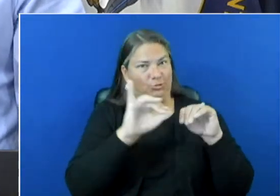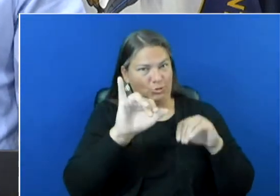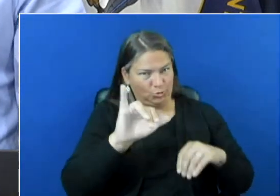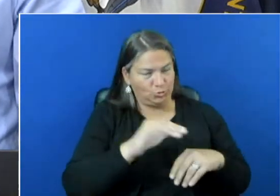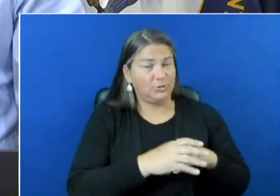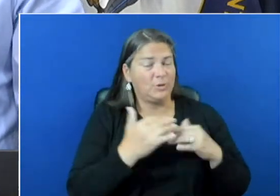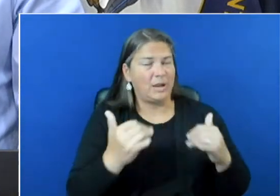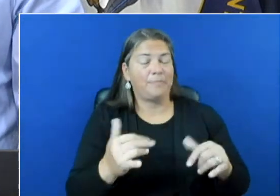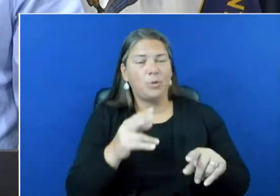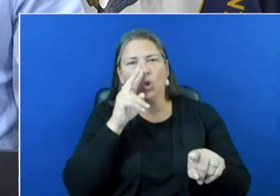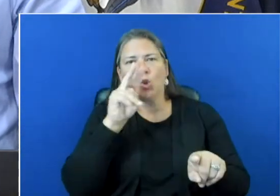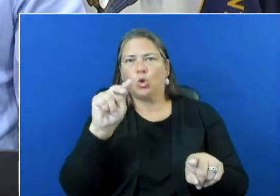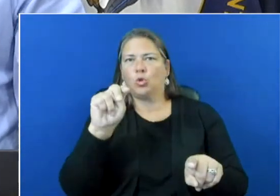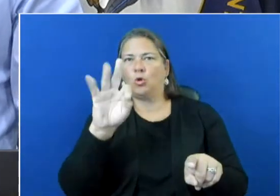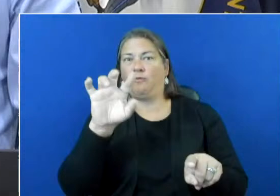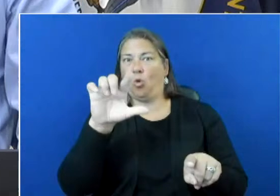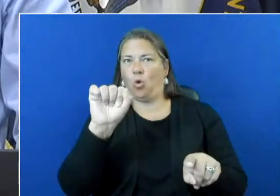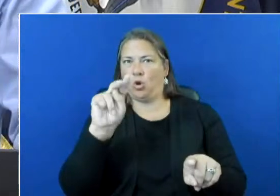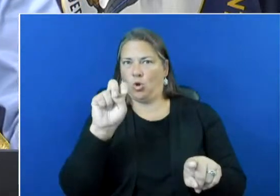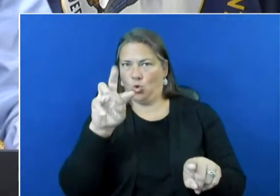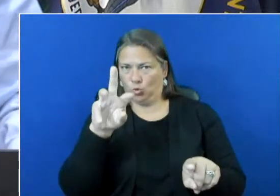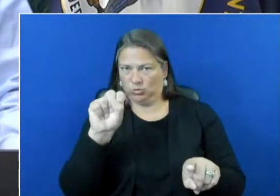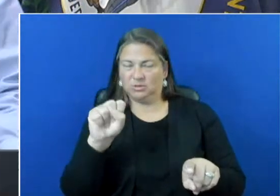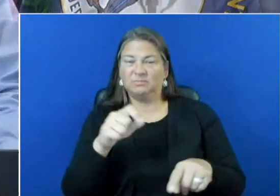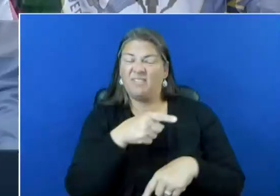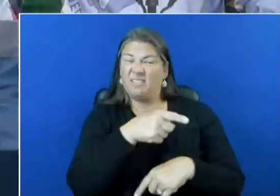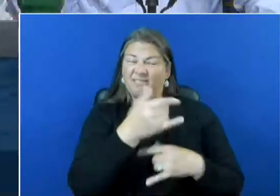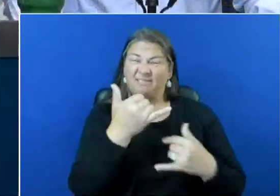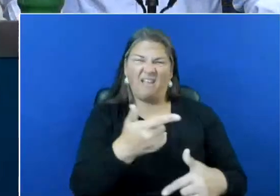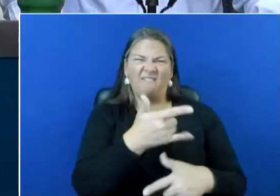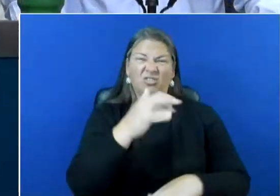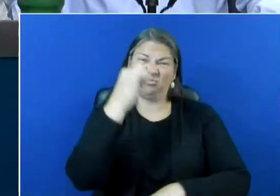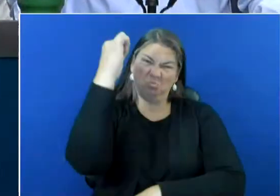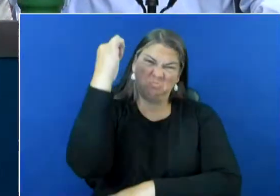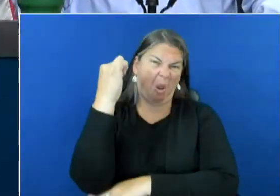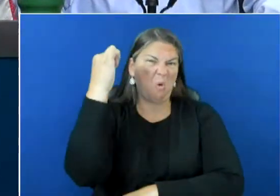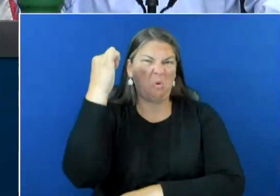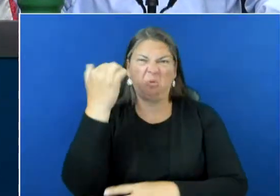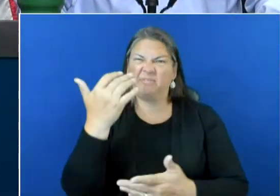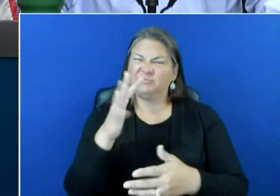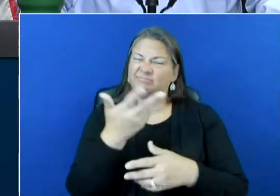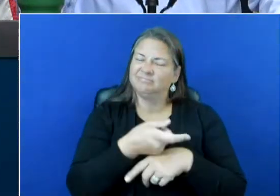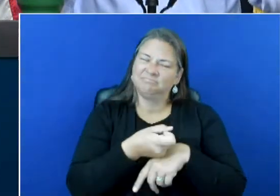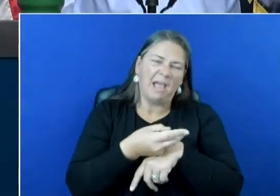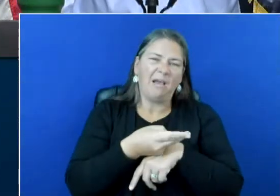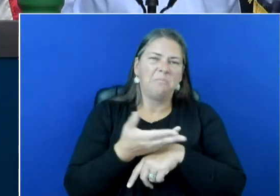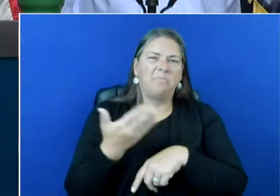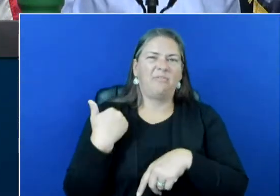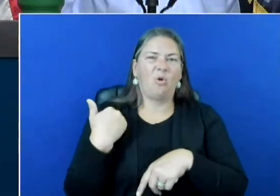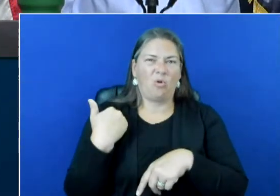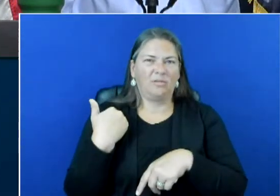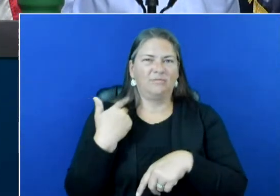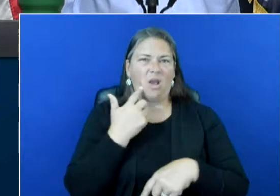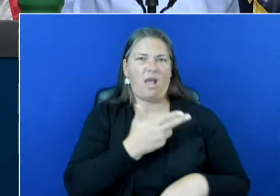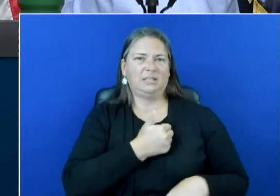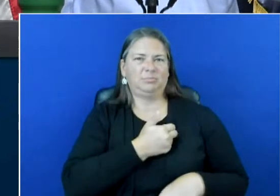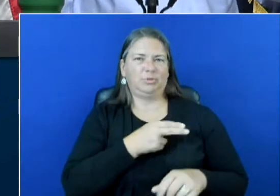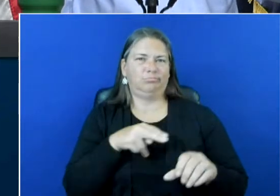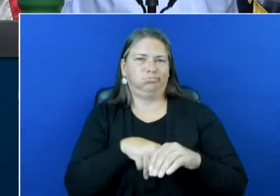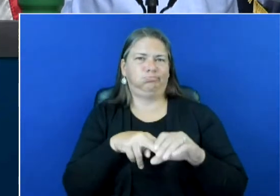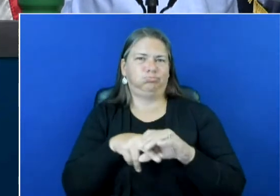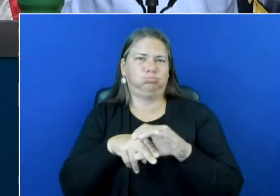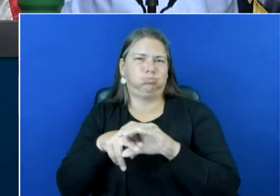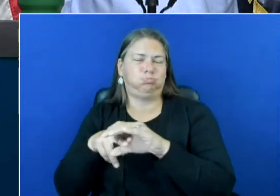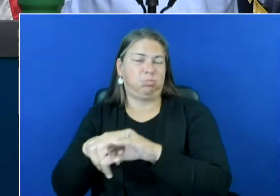news. They have broken their own record for COVID-19 hospitalizations. Right, at a time when we can all get